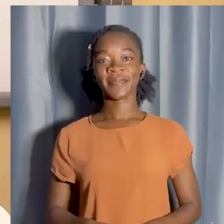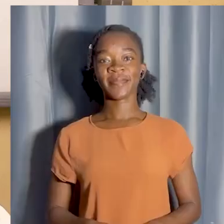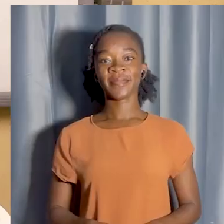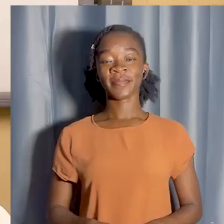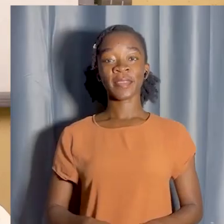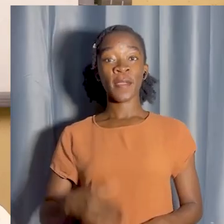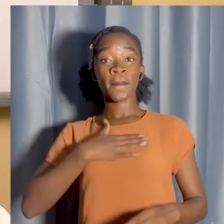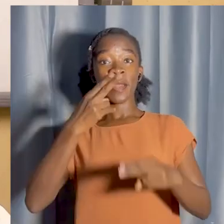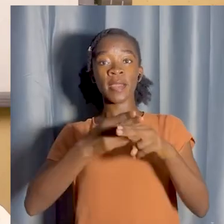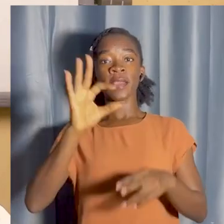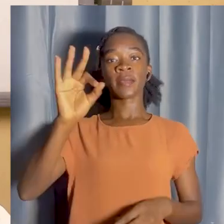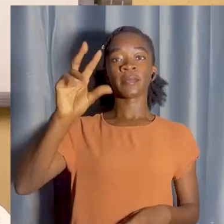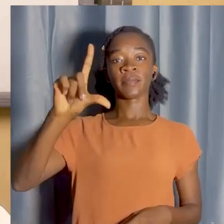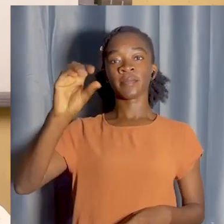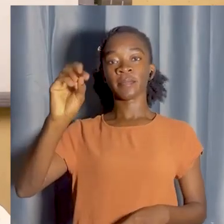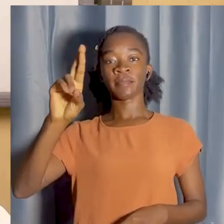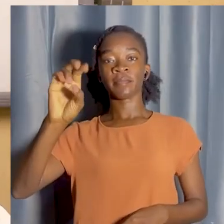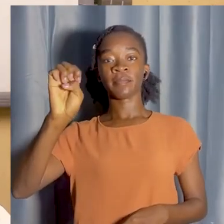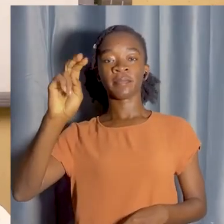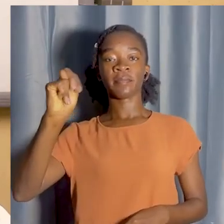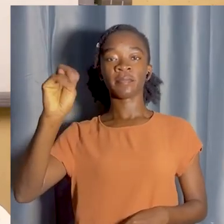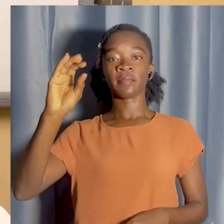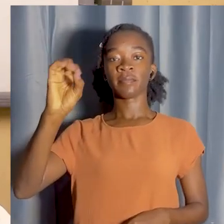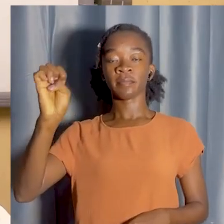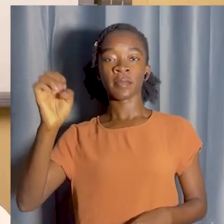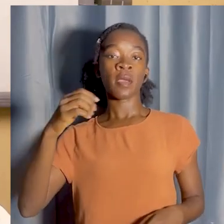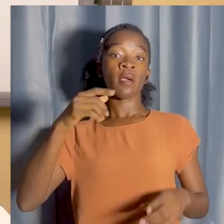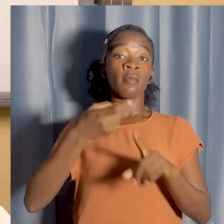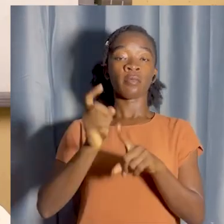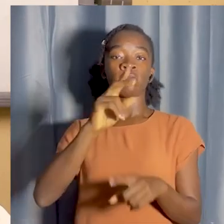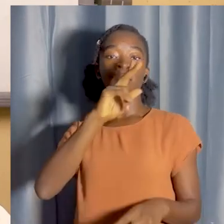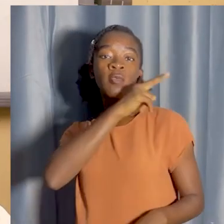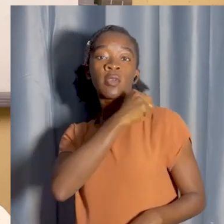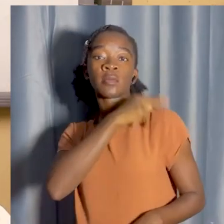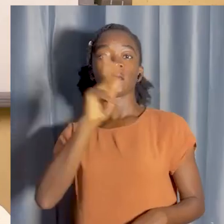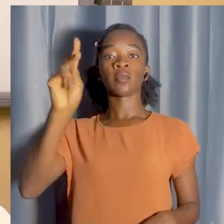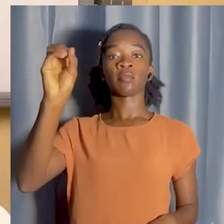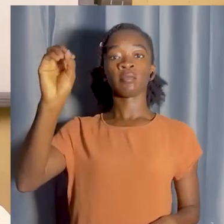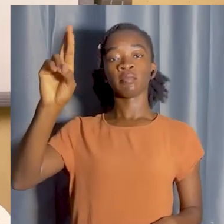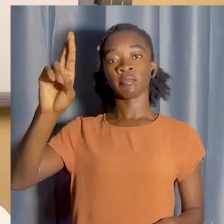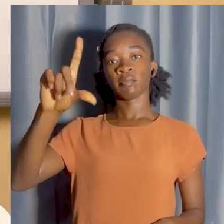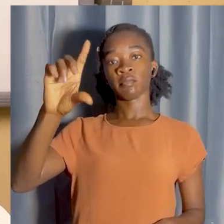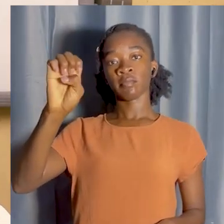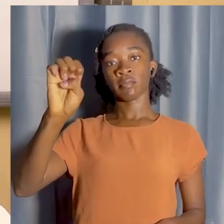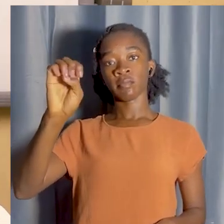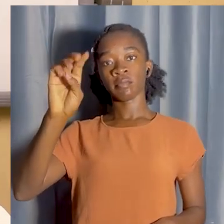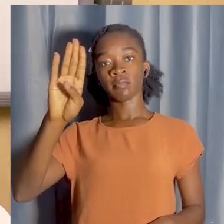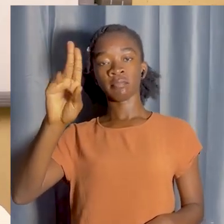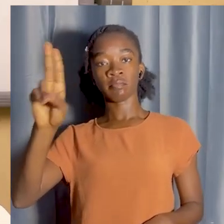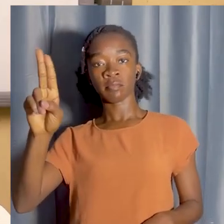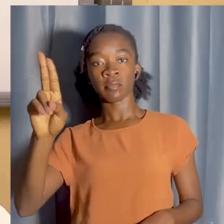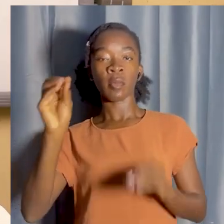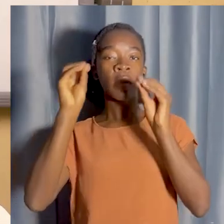So I'm Florence Dedey of the Breast Unit Department of Surgery, Korle Bu Teaching Hospital. And I'd like to take you through how